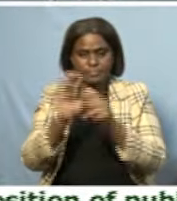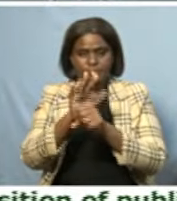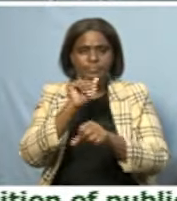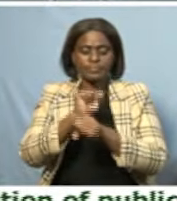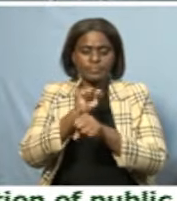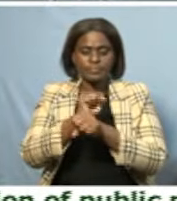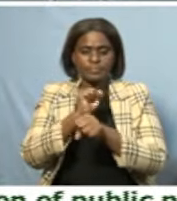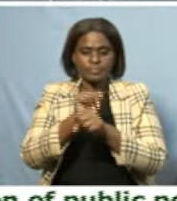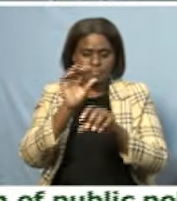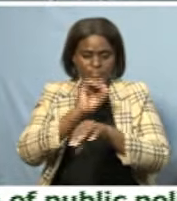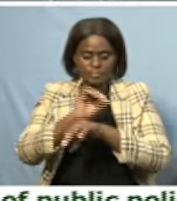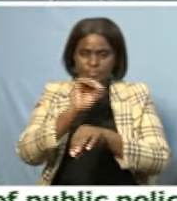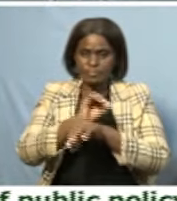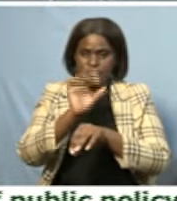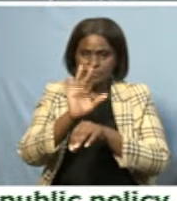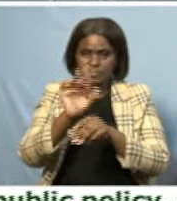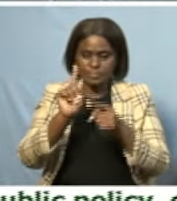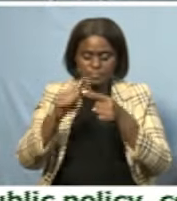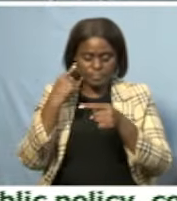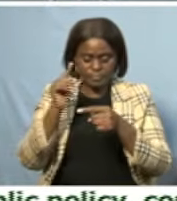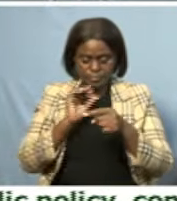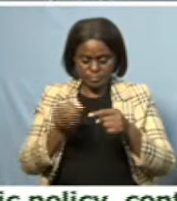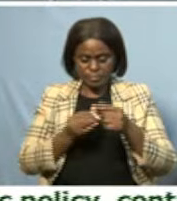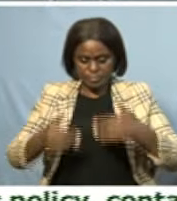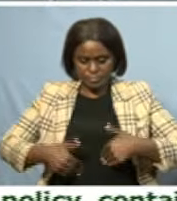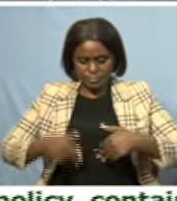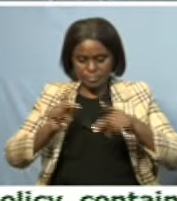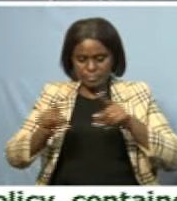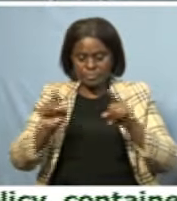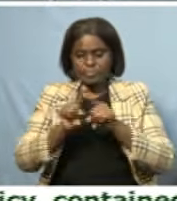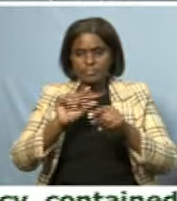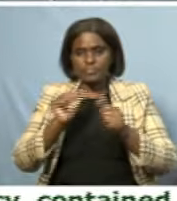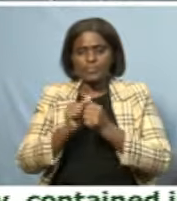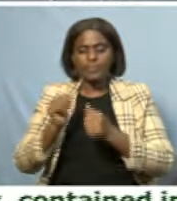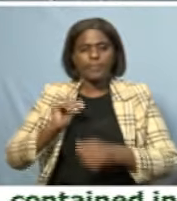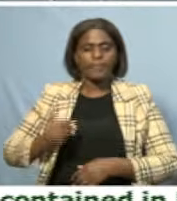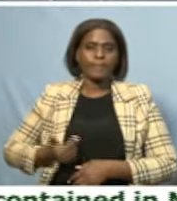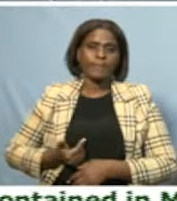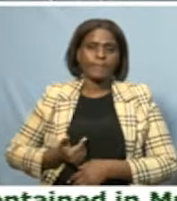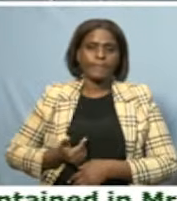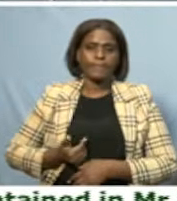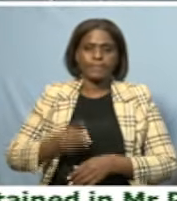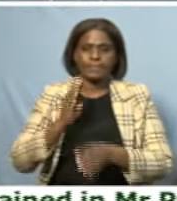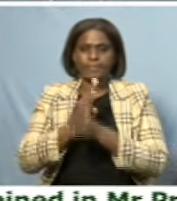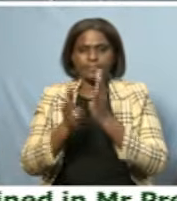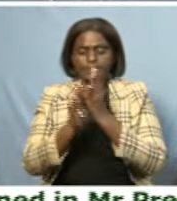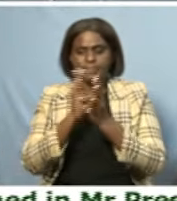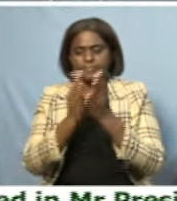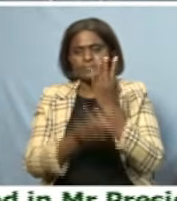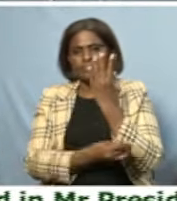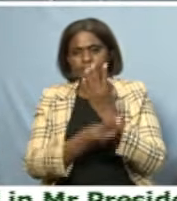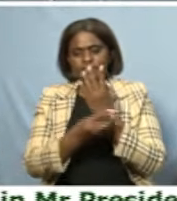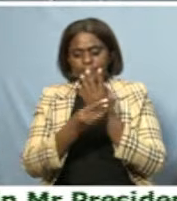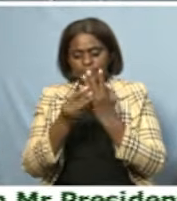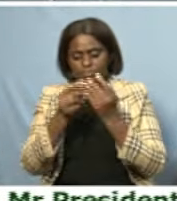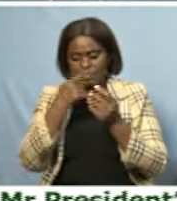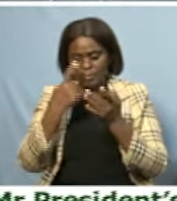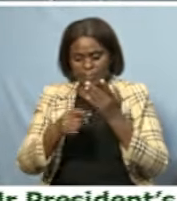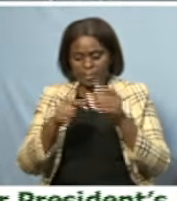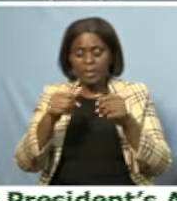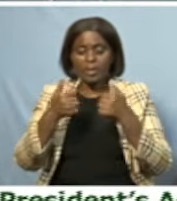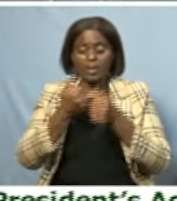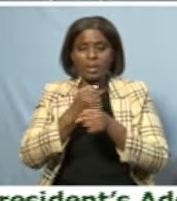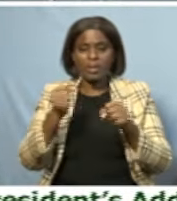employment opportunities for our young people and the women. Infrastructure development must